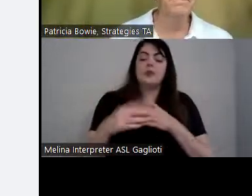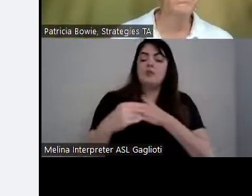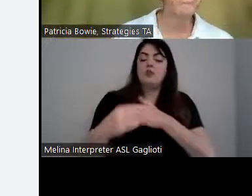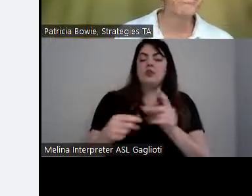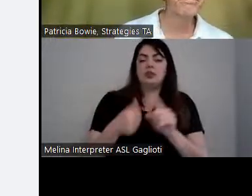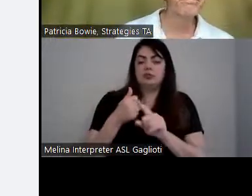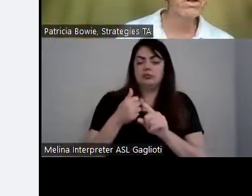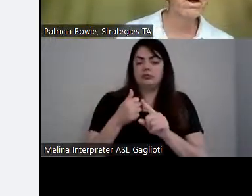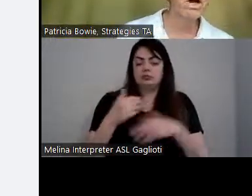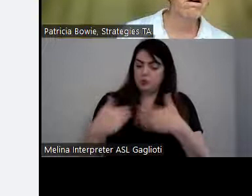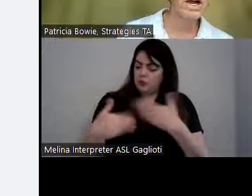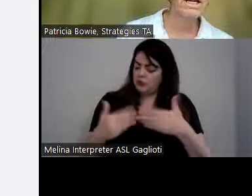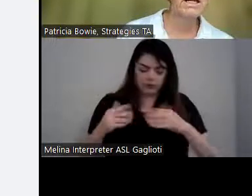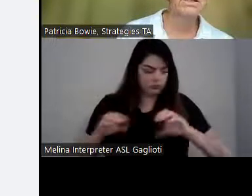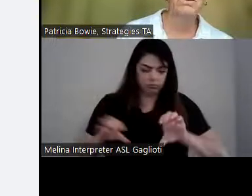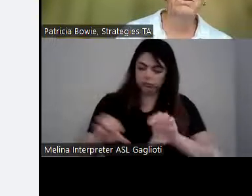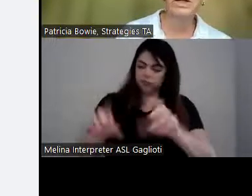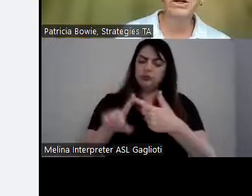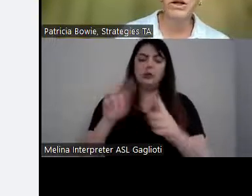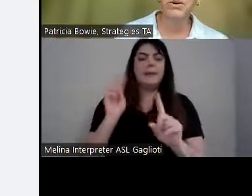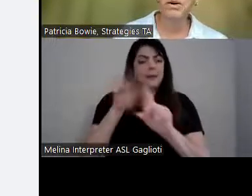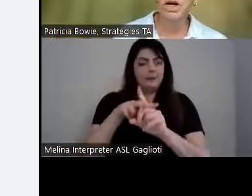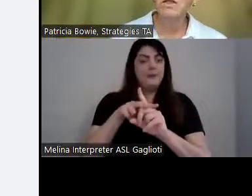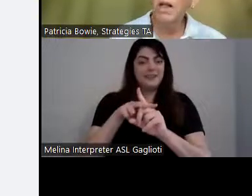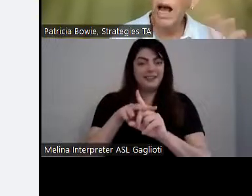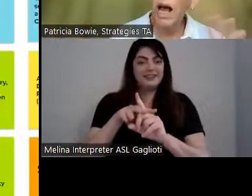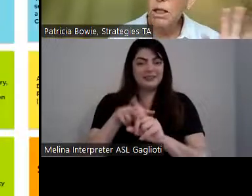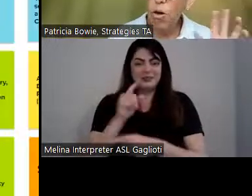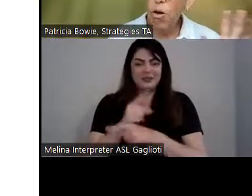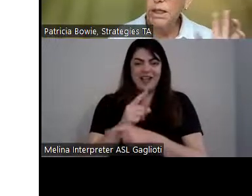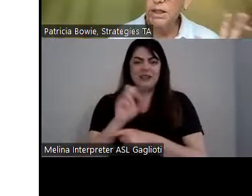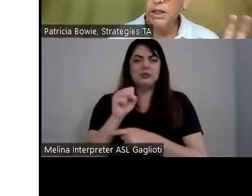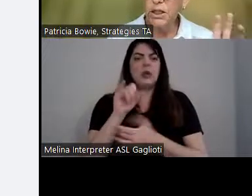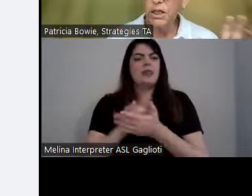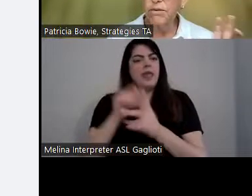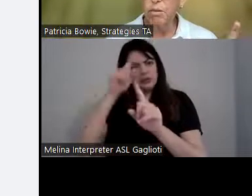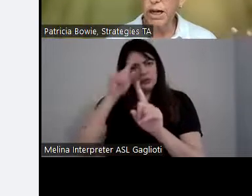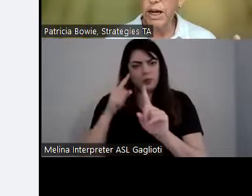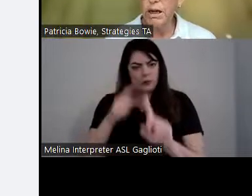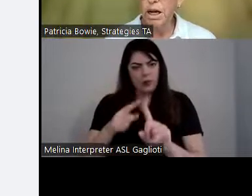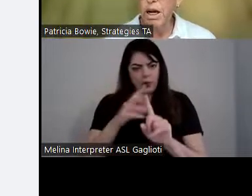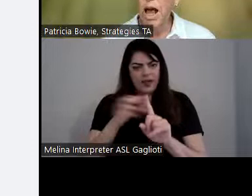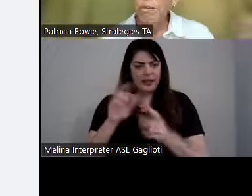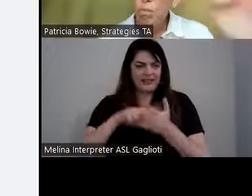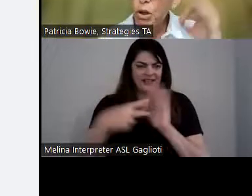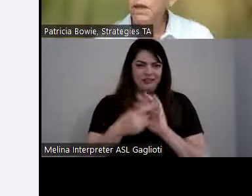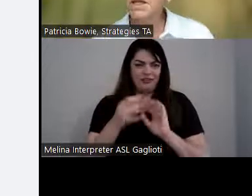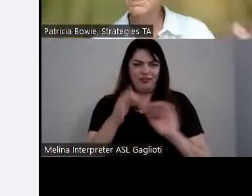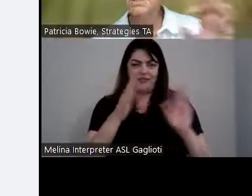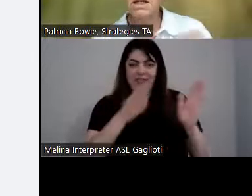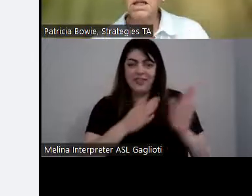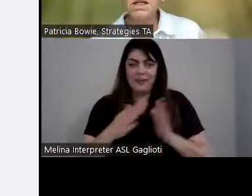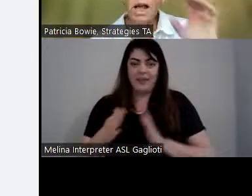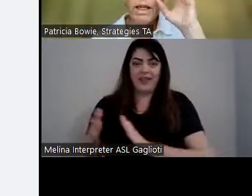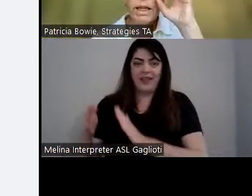implementation, right? So if we could go, so that's the goal and intention of the plan. I put